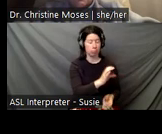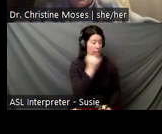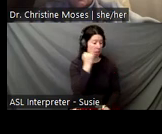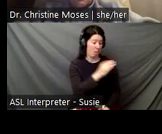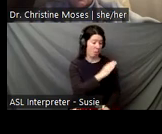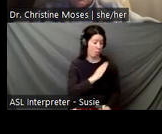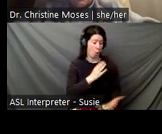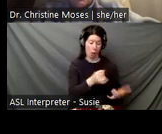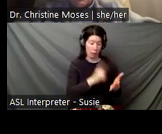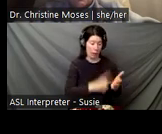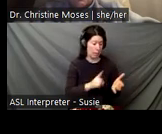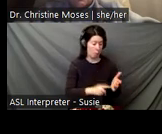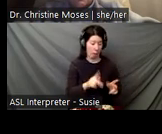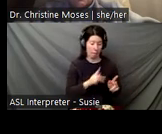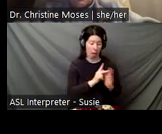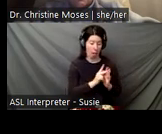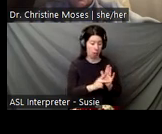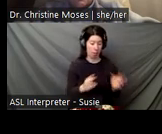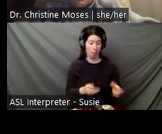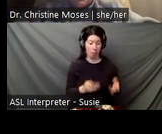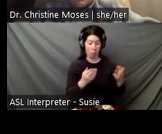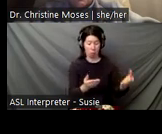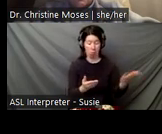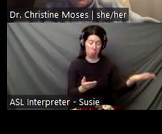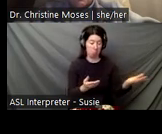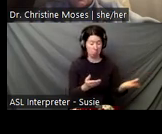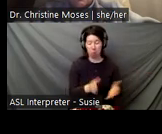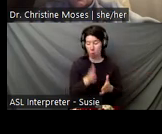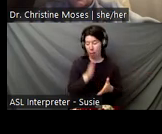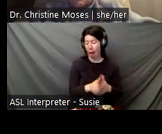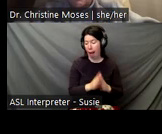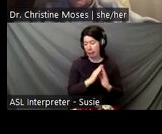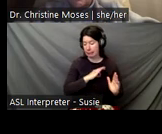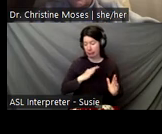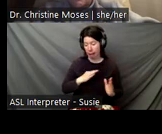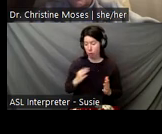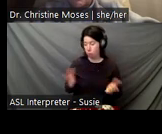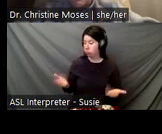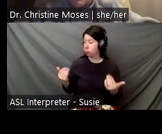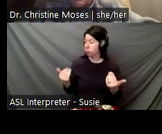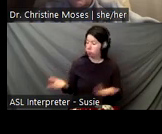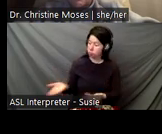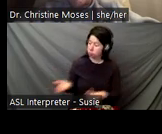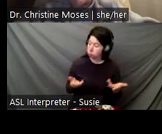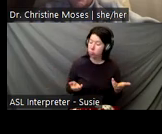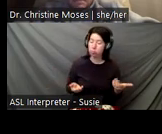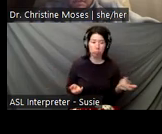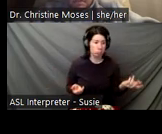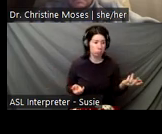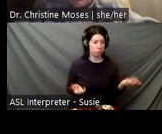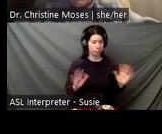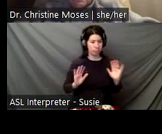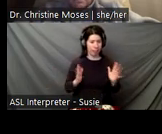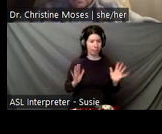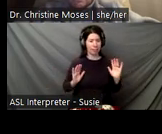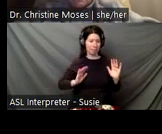to explore a policy proposal, they ask the staff to, you know, pull it together. And then we don't have to